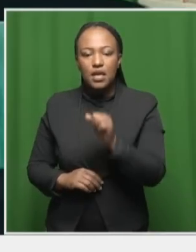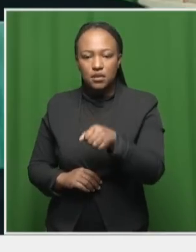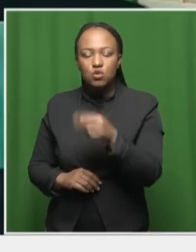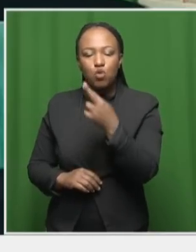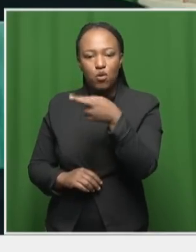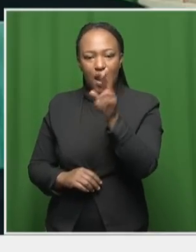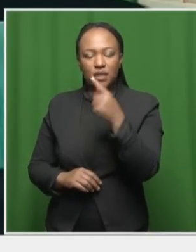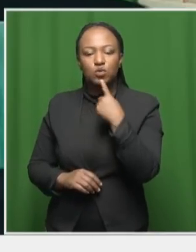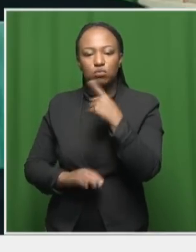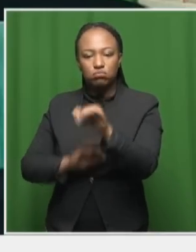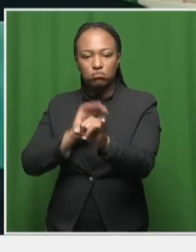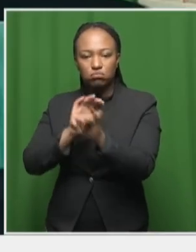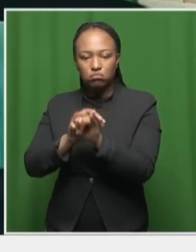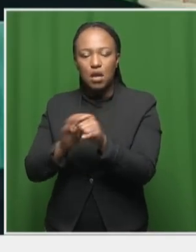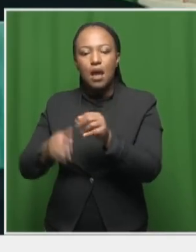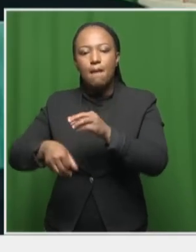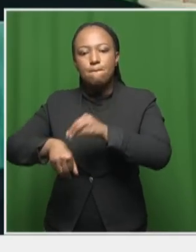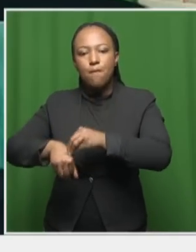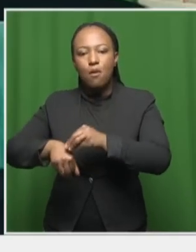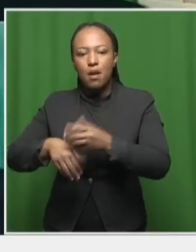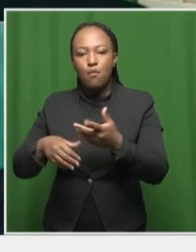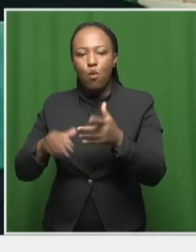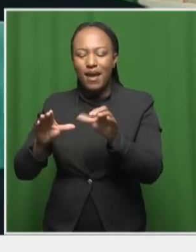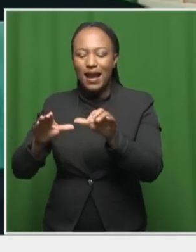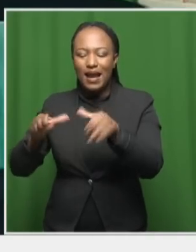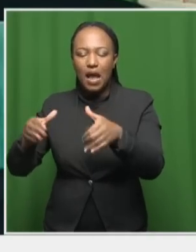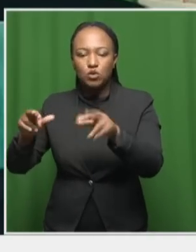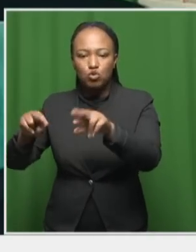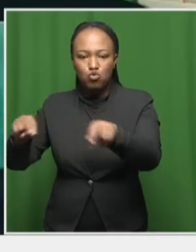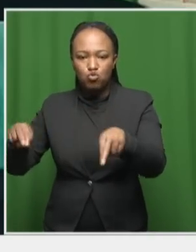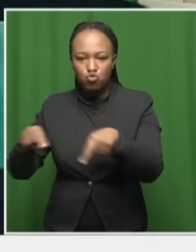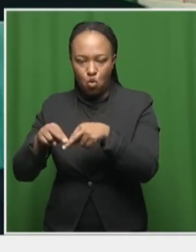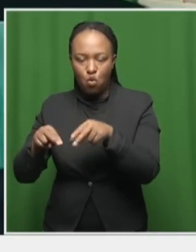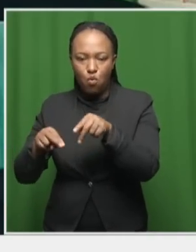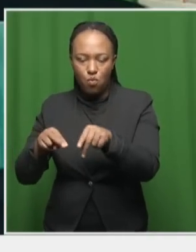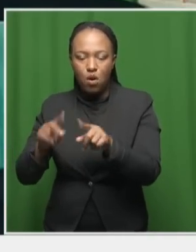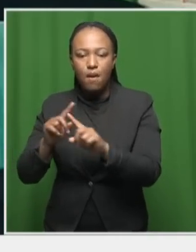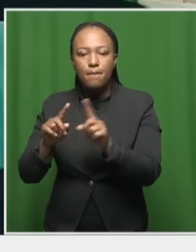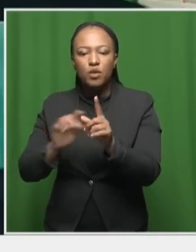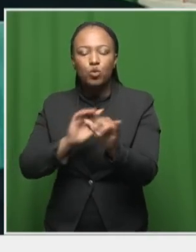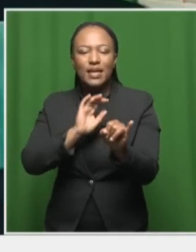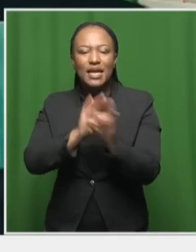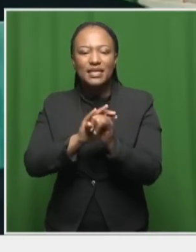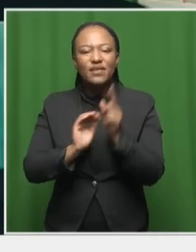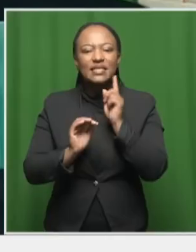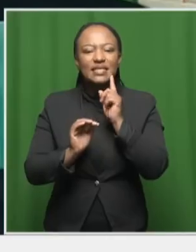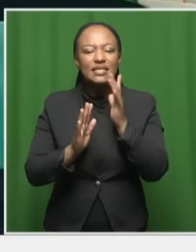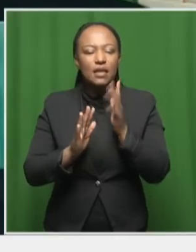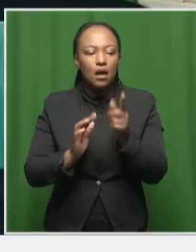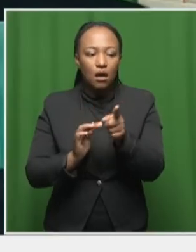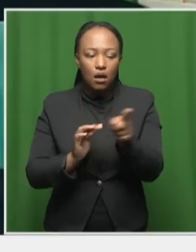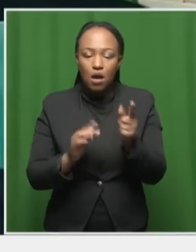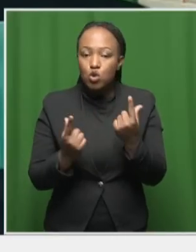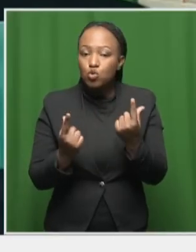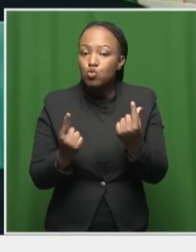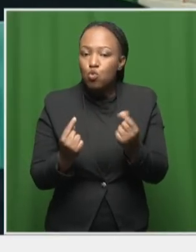classroom. So I think the way that we need to solve the problem as well is identifying what the teacher is doing in the classroom. Now, in South Africa, more than half